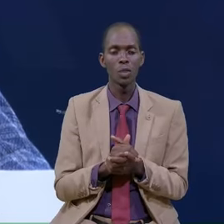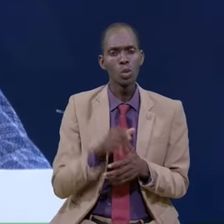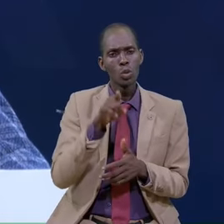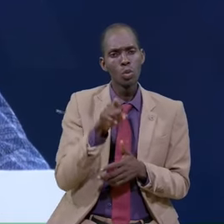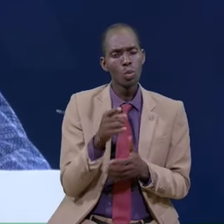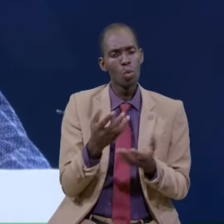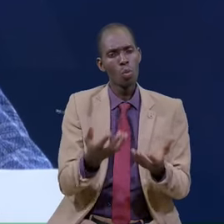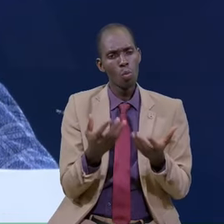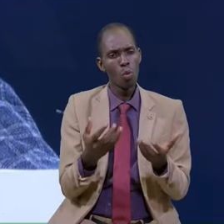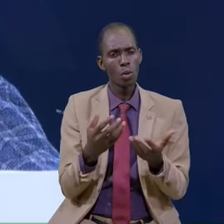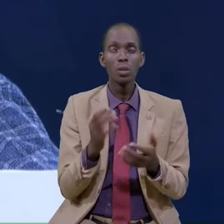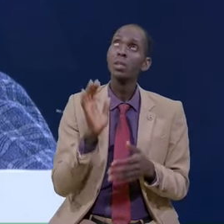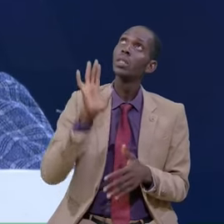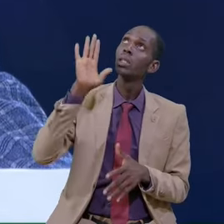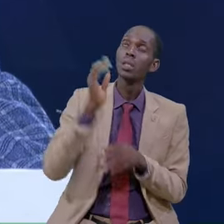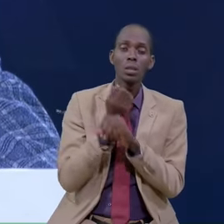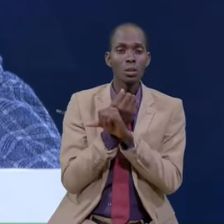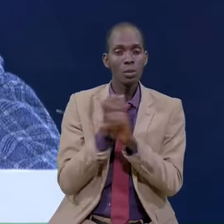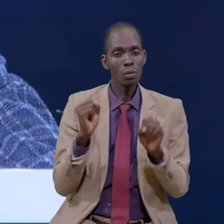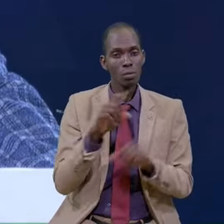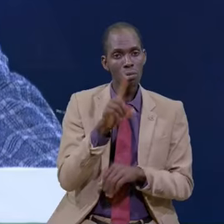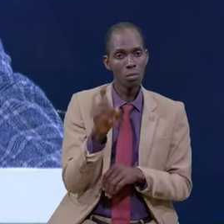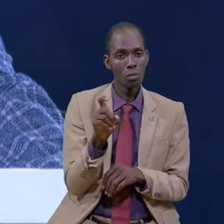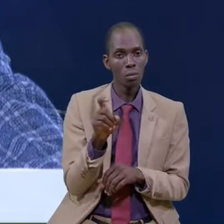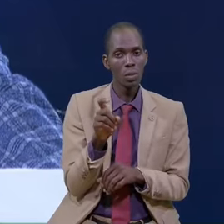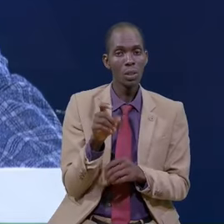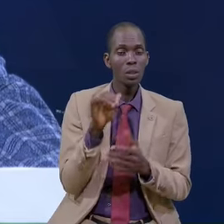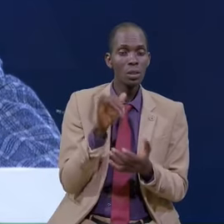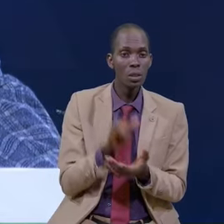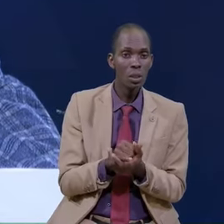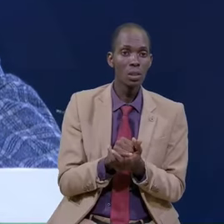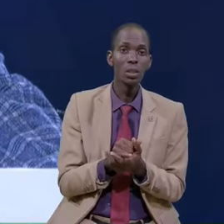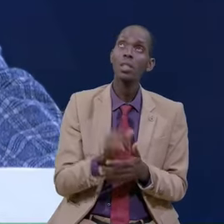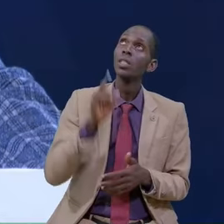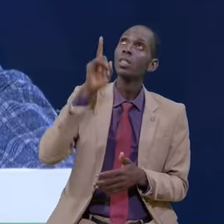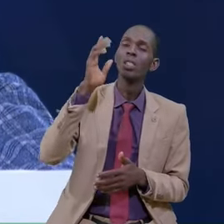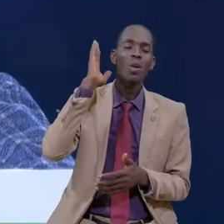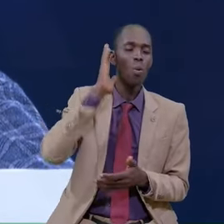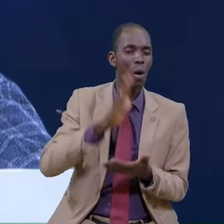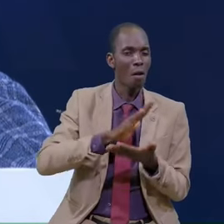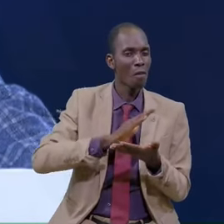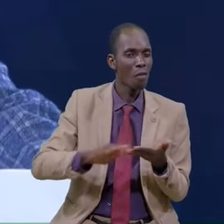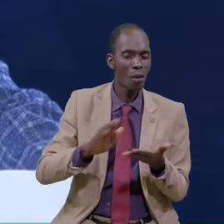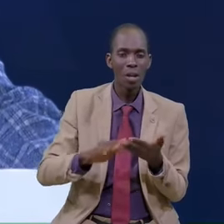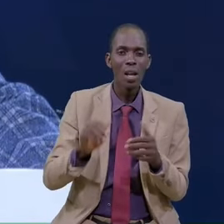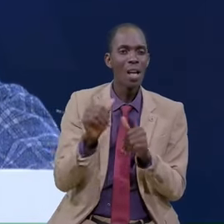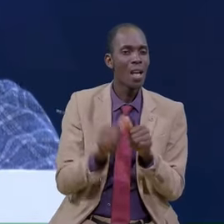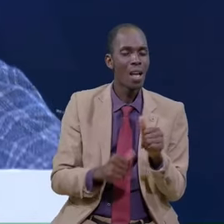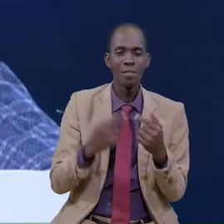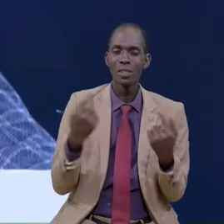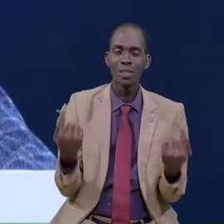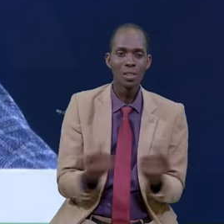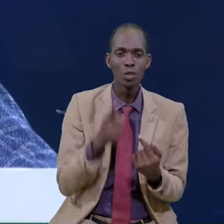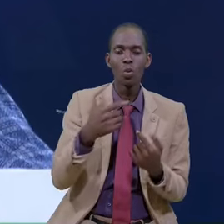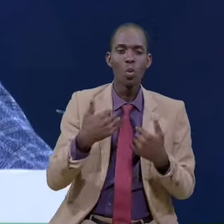salvation of the Lord that he will forgive every sin you ever committed